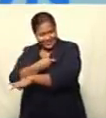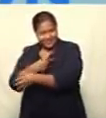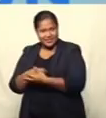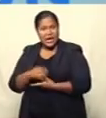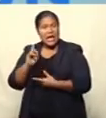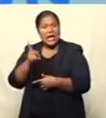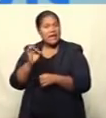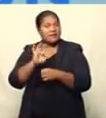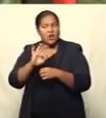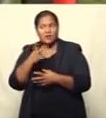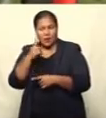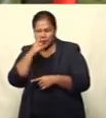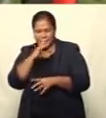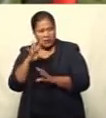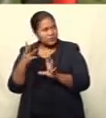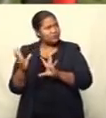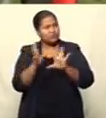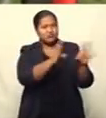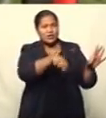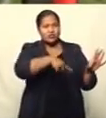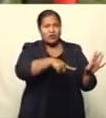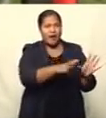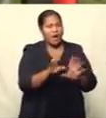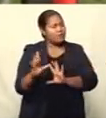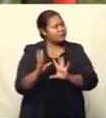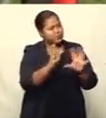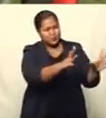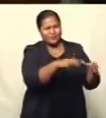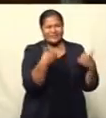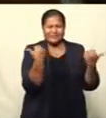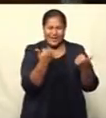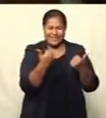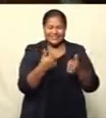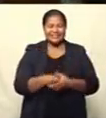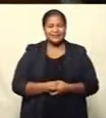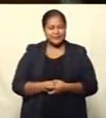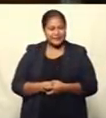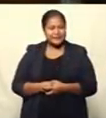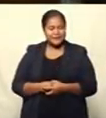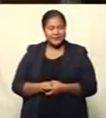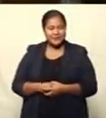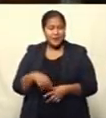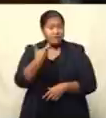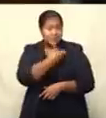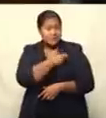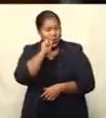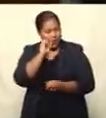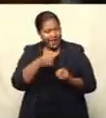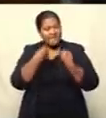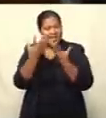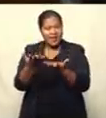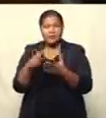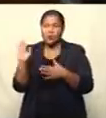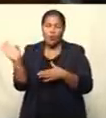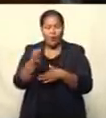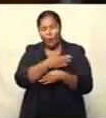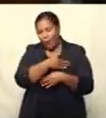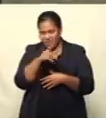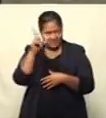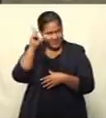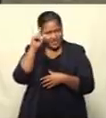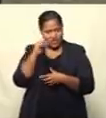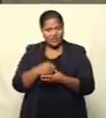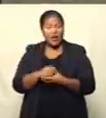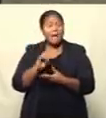know people would flock from all over Suva to those vaccination sites. The vaccine will be made available to all eligible individuals,